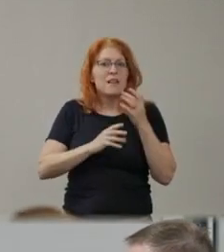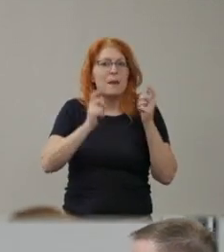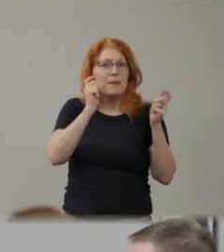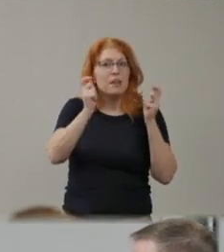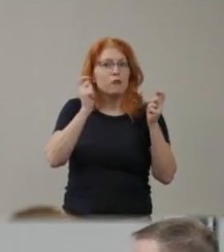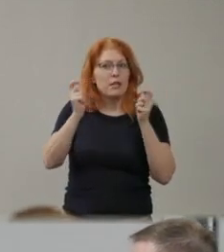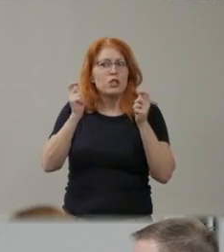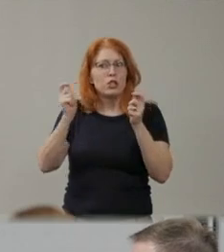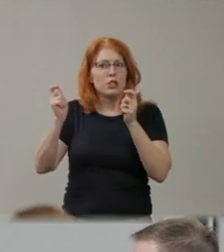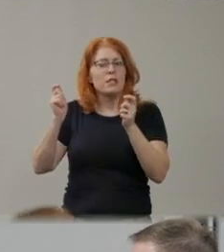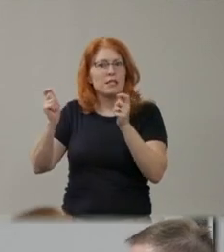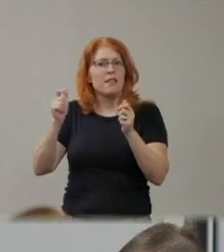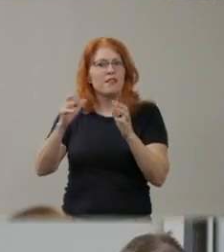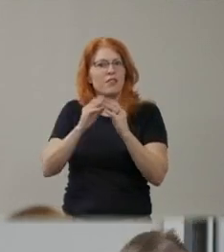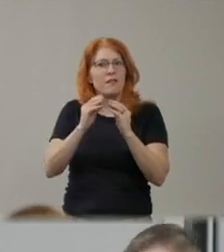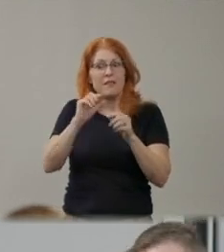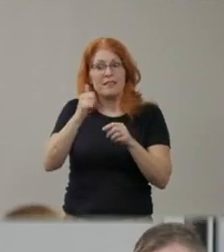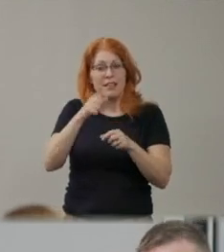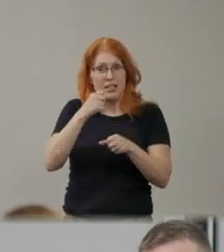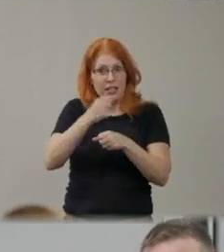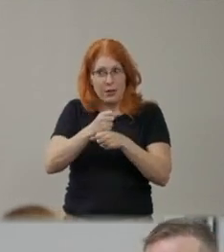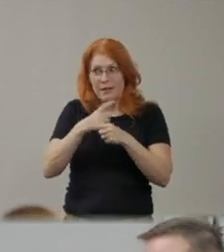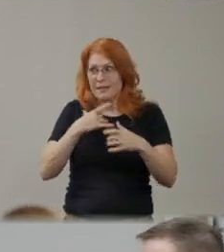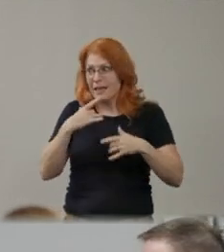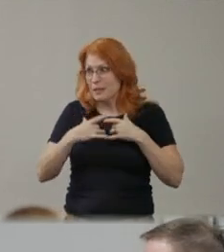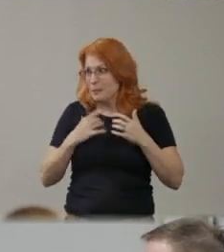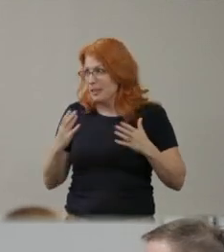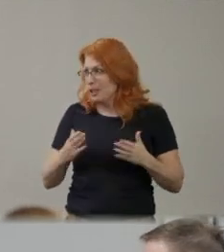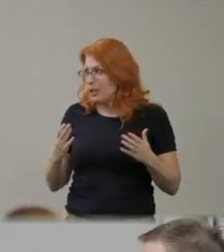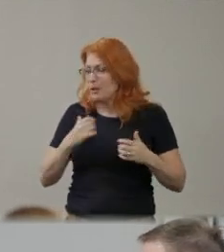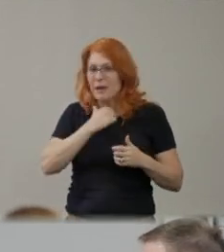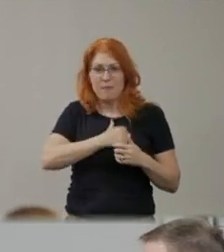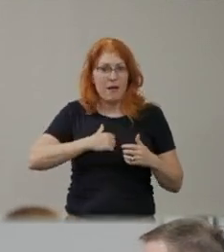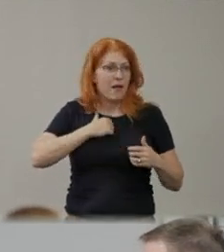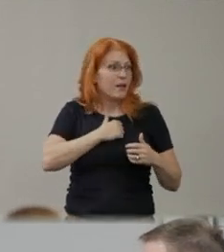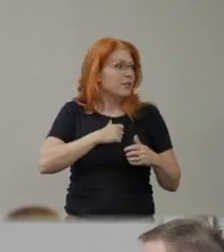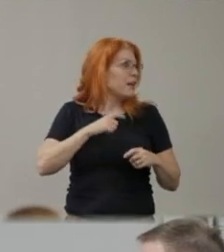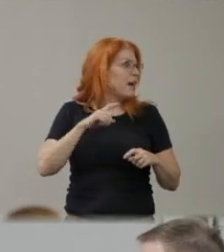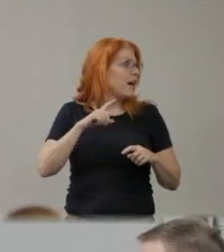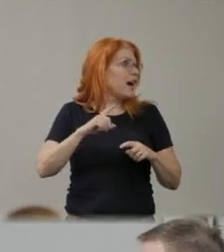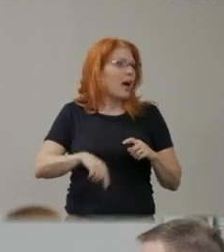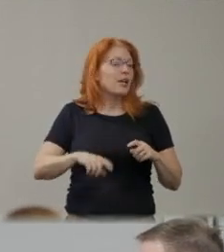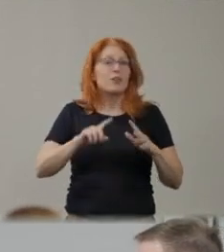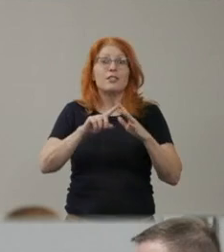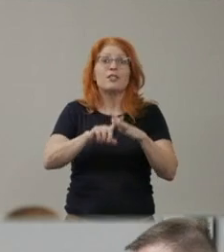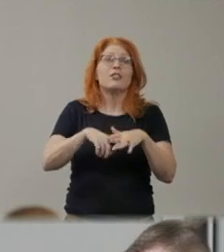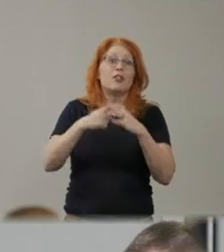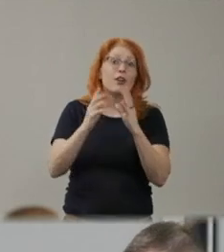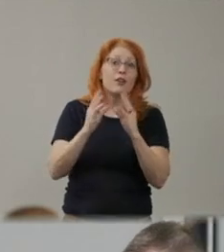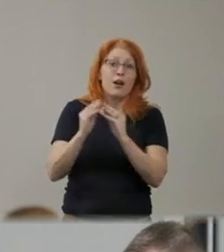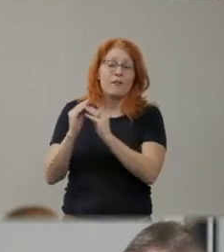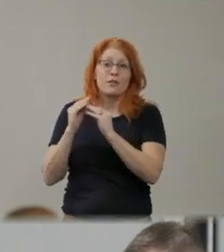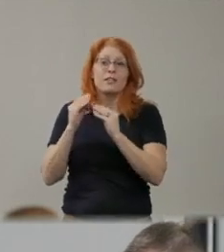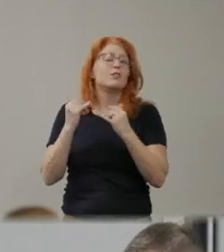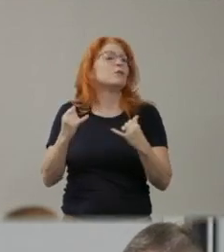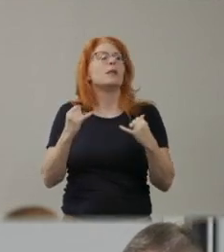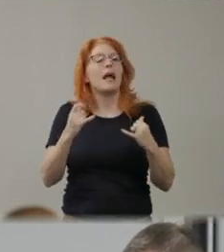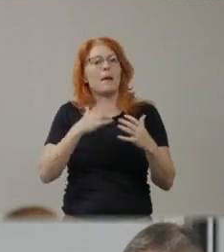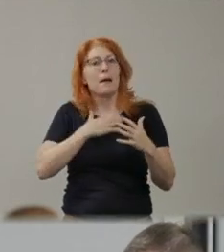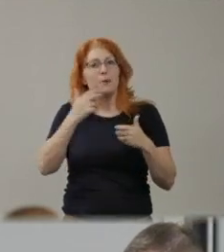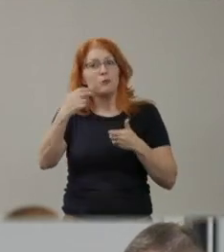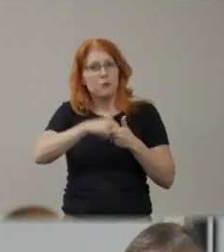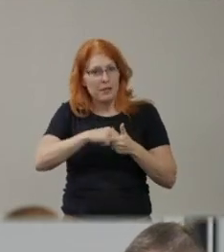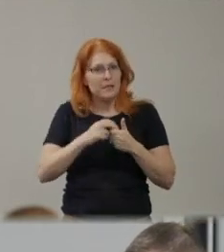this conference. This is the 10th year. Very exciting to be here. Apologize I couldn't open up the conference today, but happy to join you all.